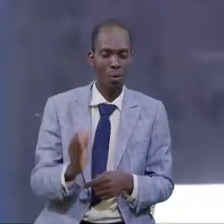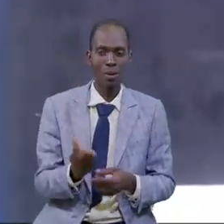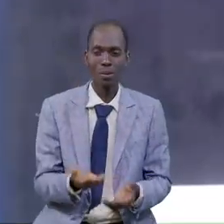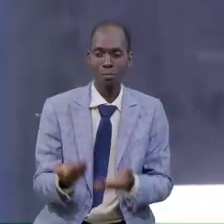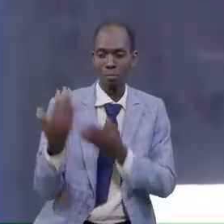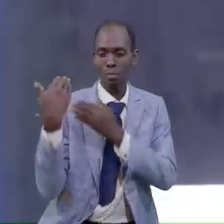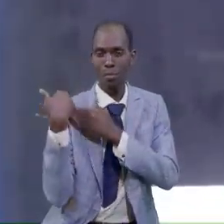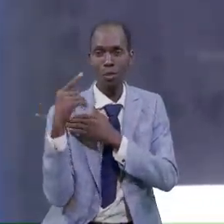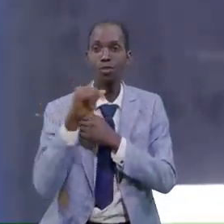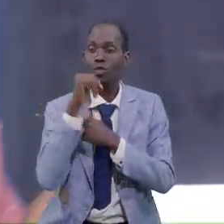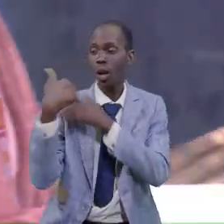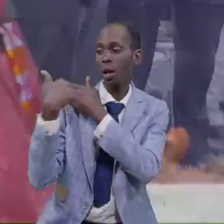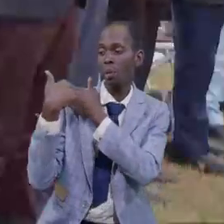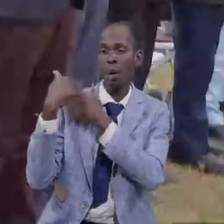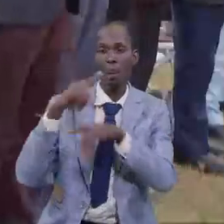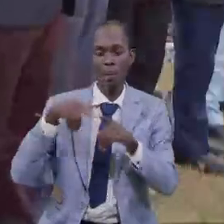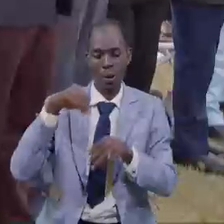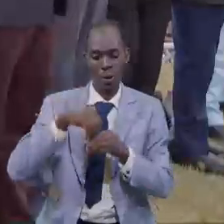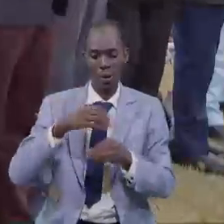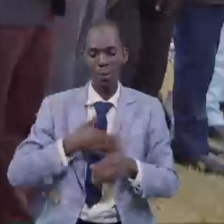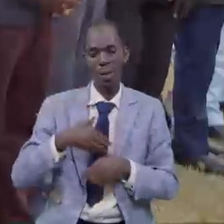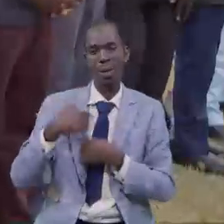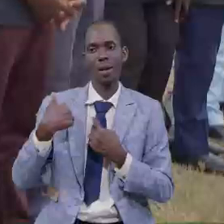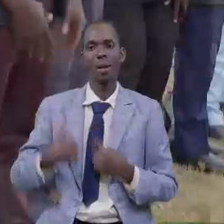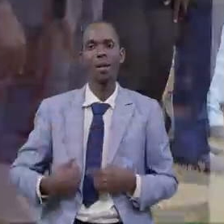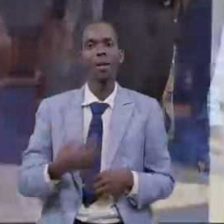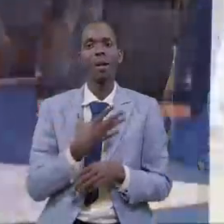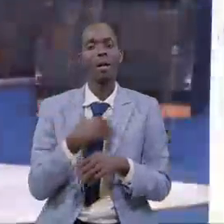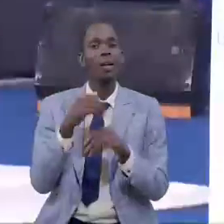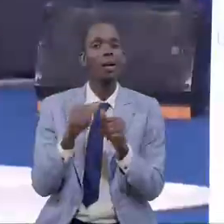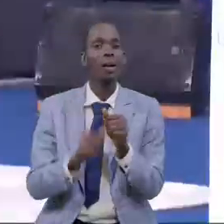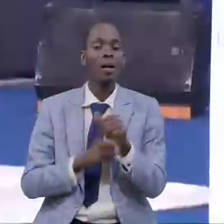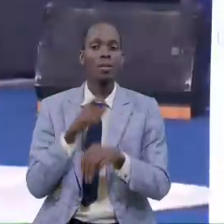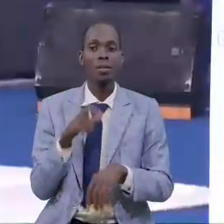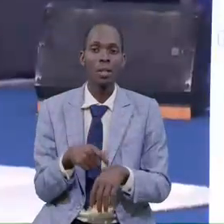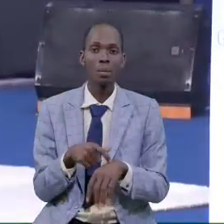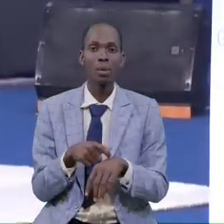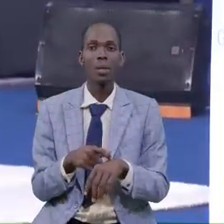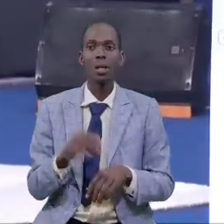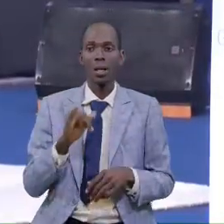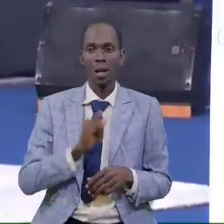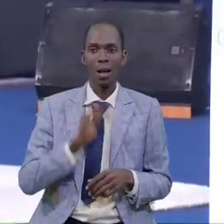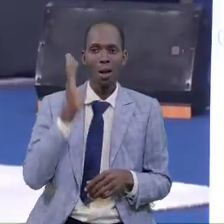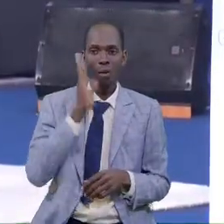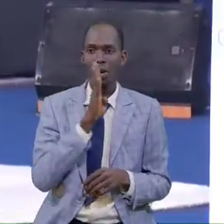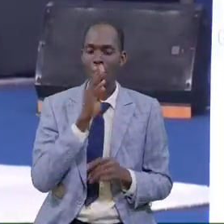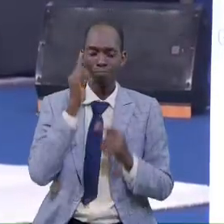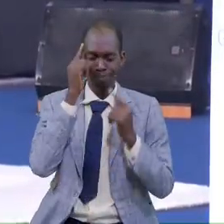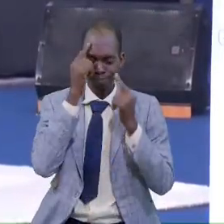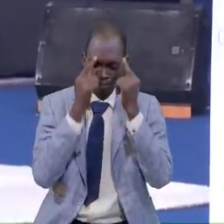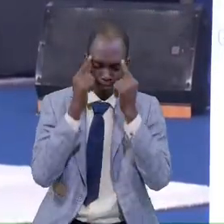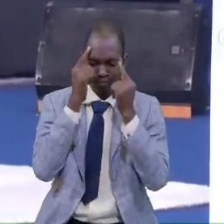my heart. And every time, I will be thinking of you in